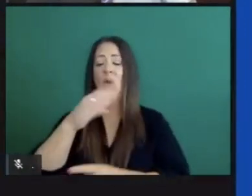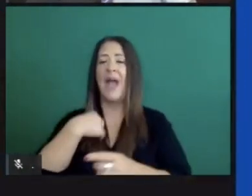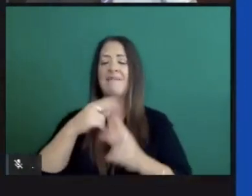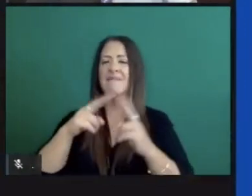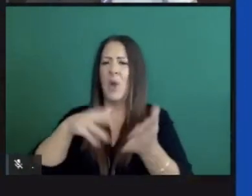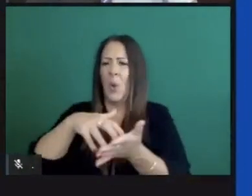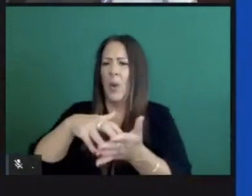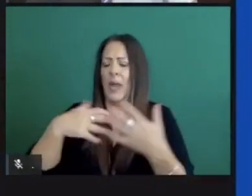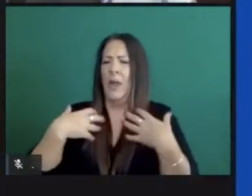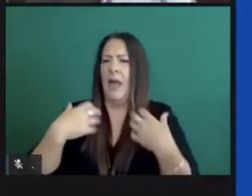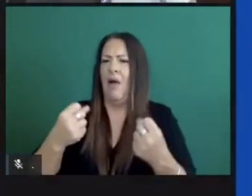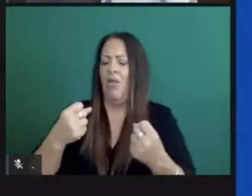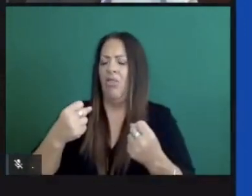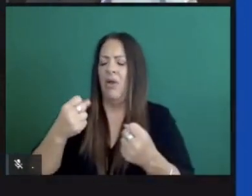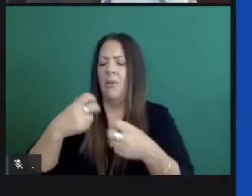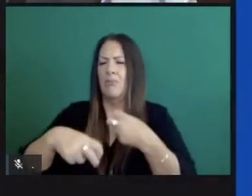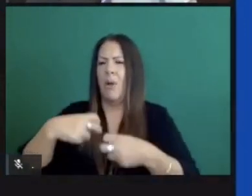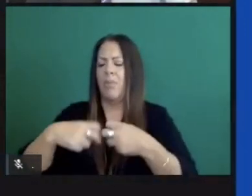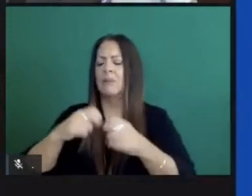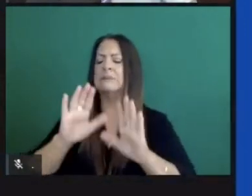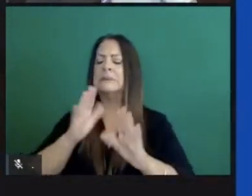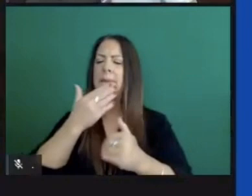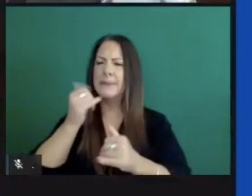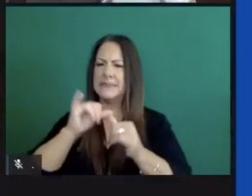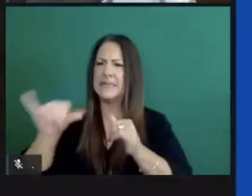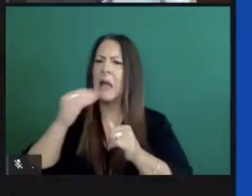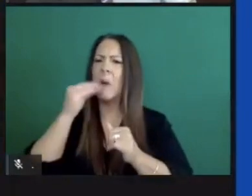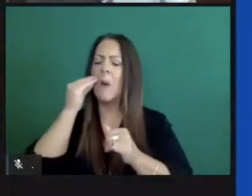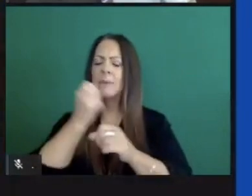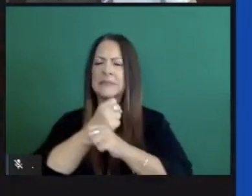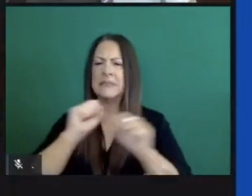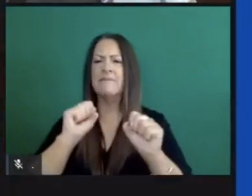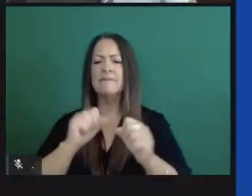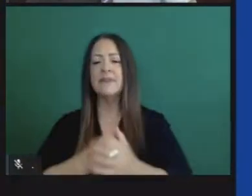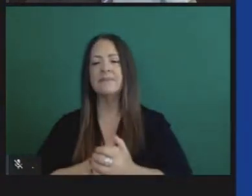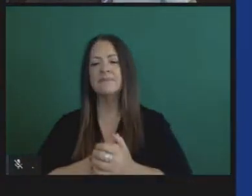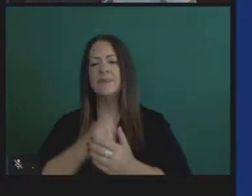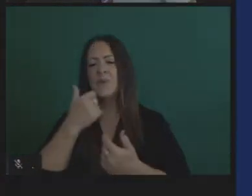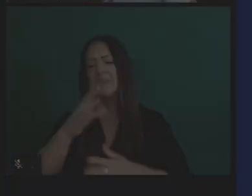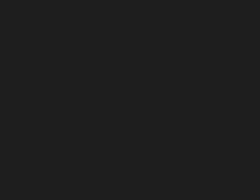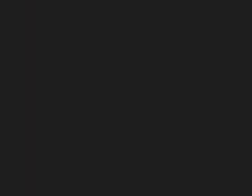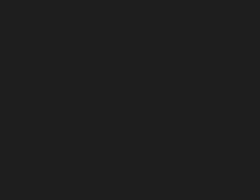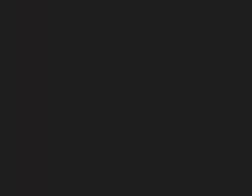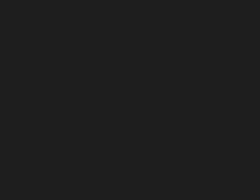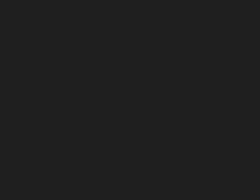transmission and ultimately some of the worst outcomes we've seen with COVID.